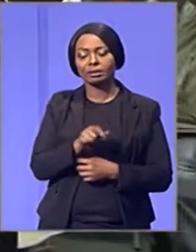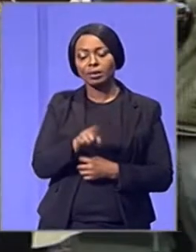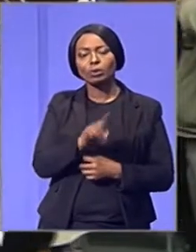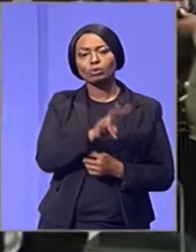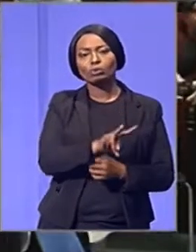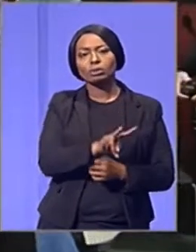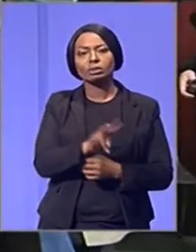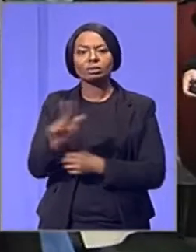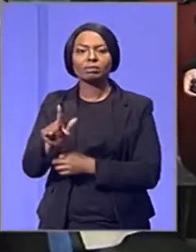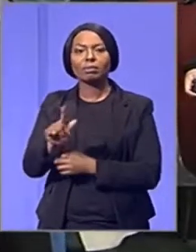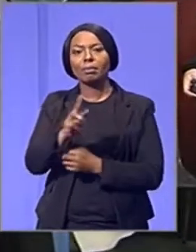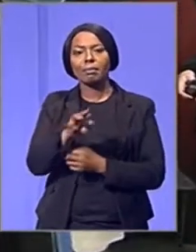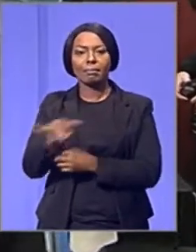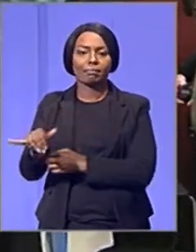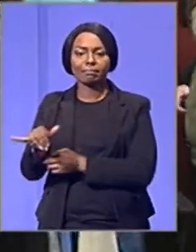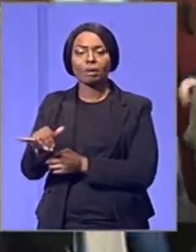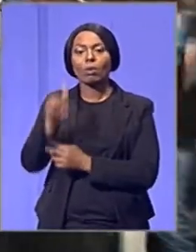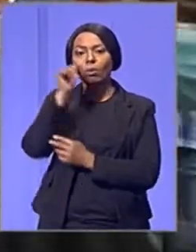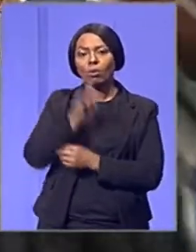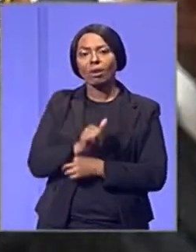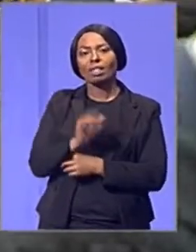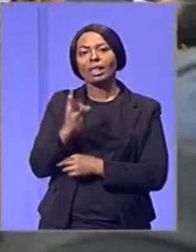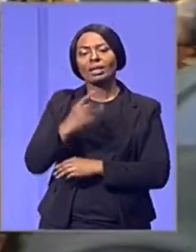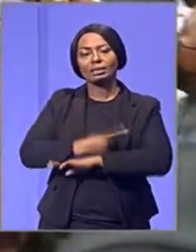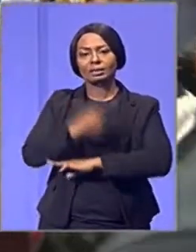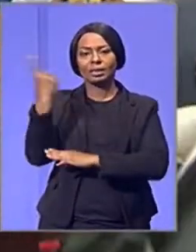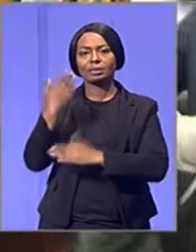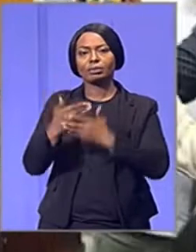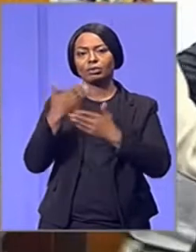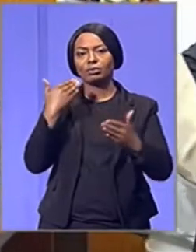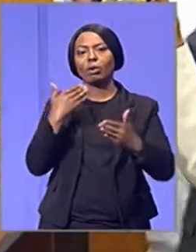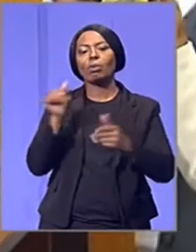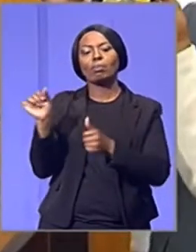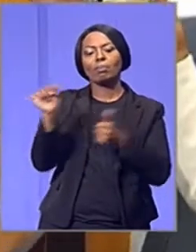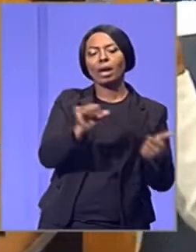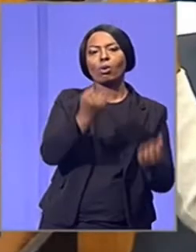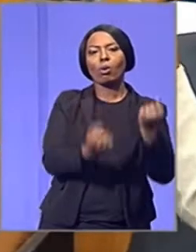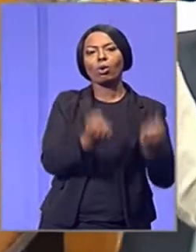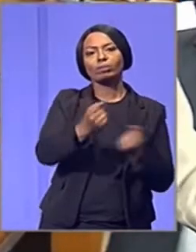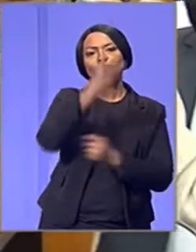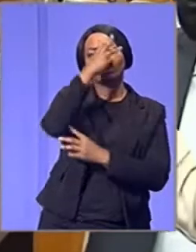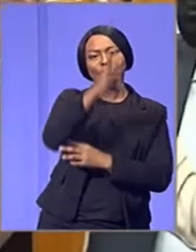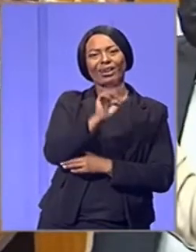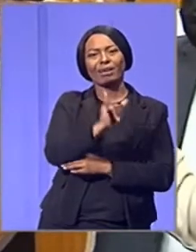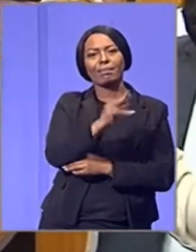27 malatsi a le mararo pele a boela kwa tshekong ya ga Meyiwa kwa Pretoria.